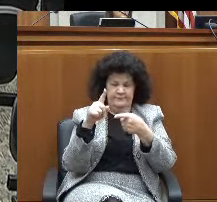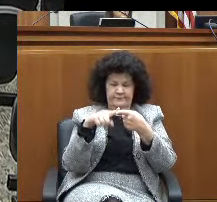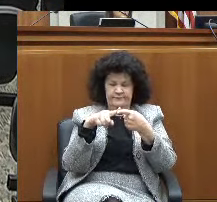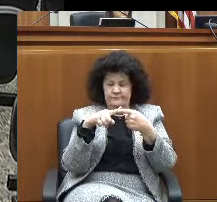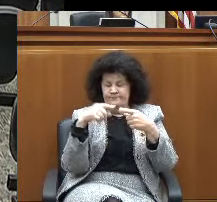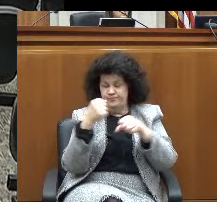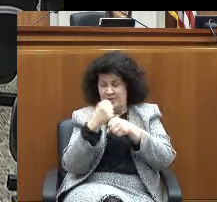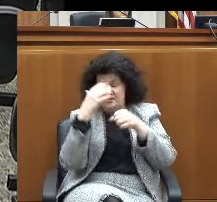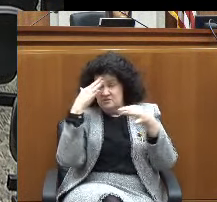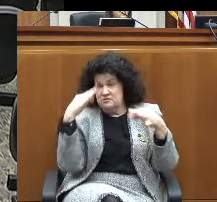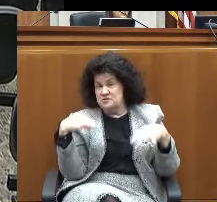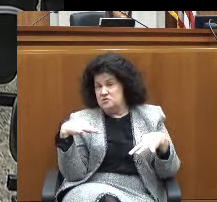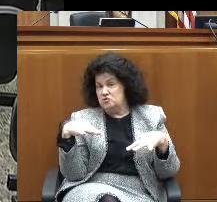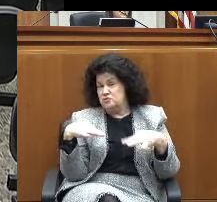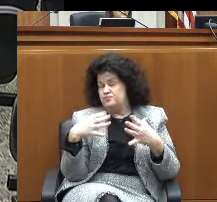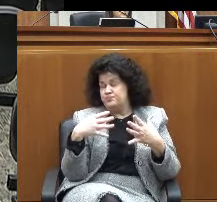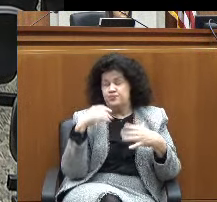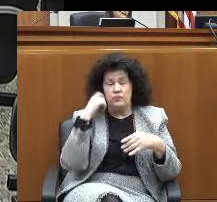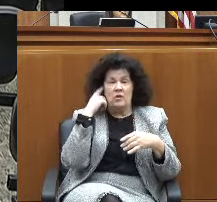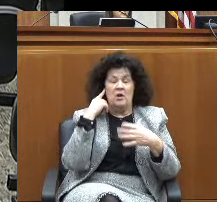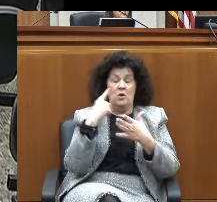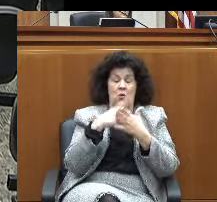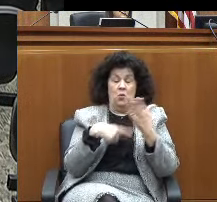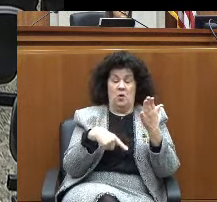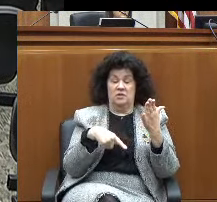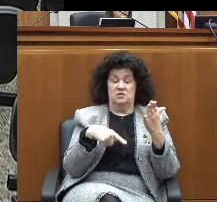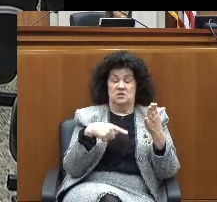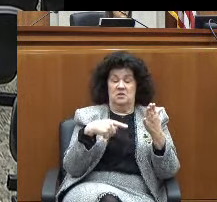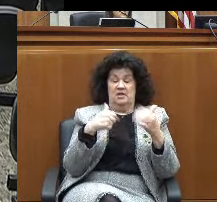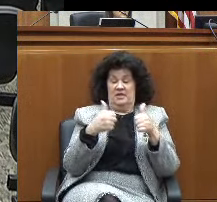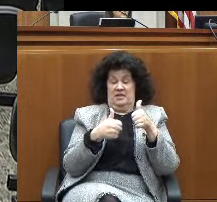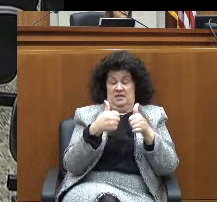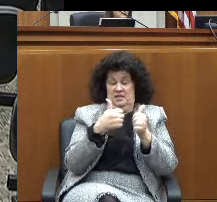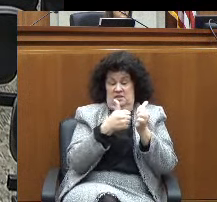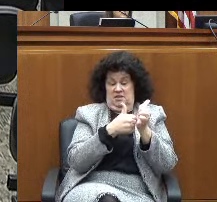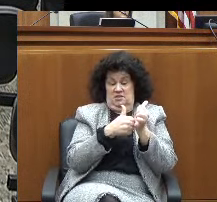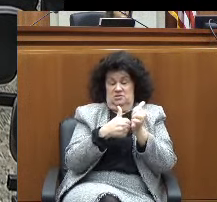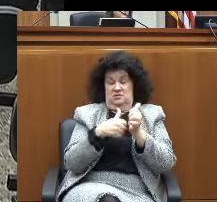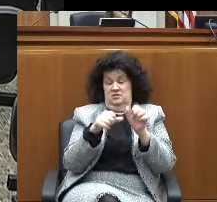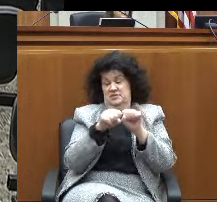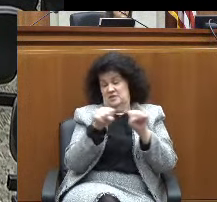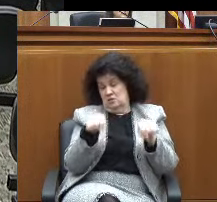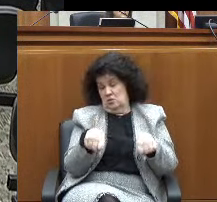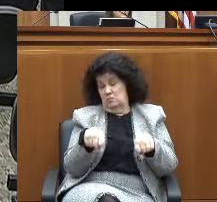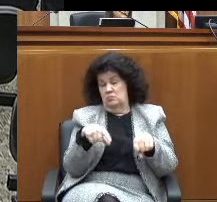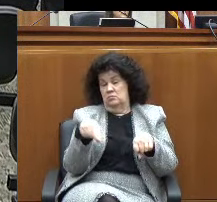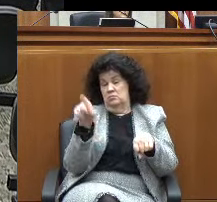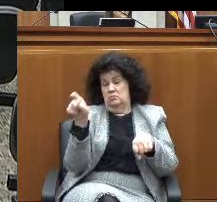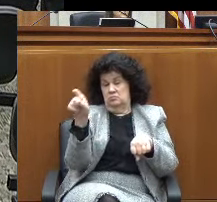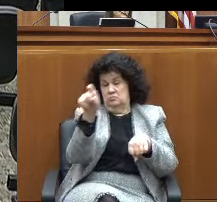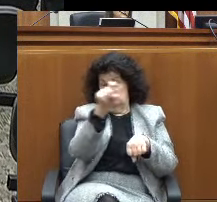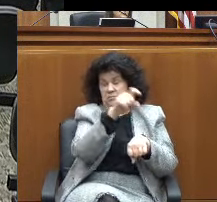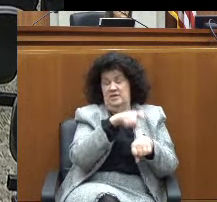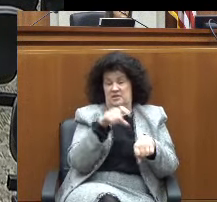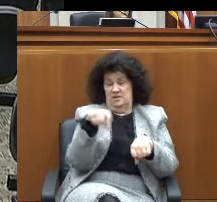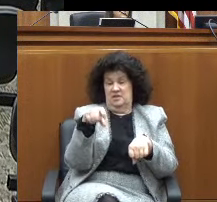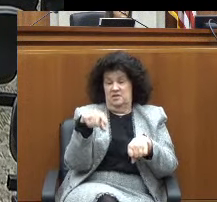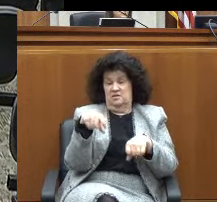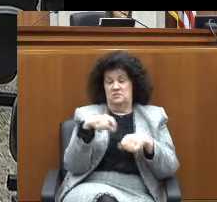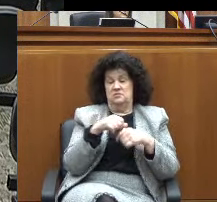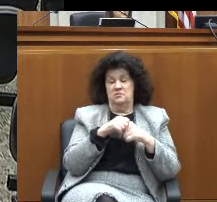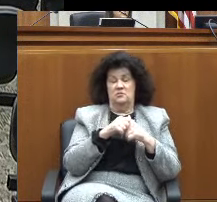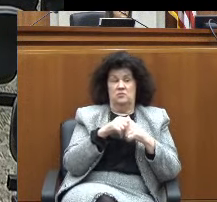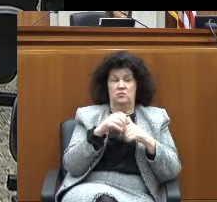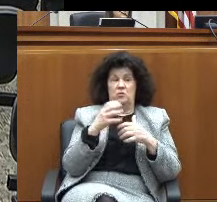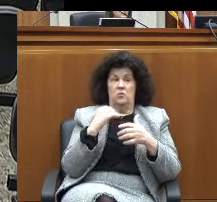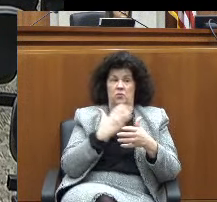decide individually what each school or system needs. So I think that's on the radar for sure. We wanted to make sure